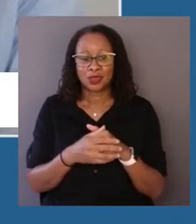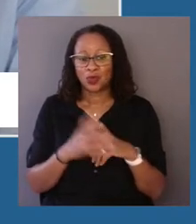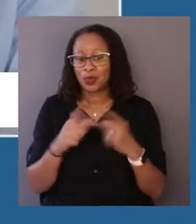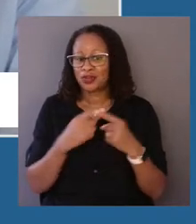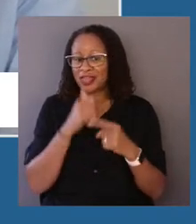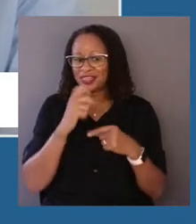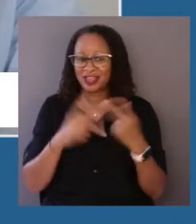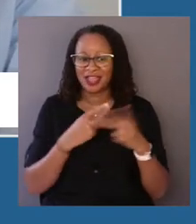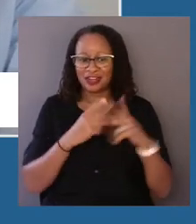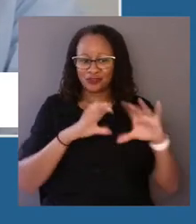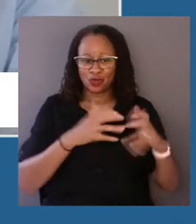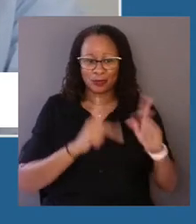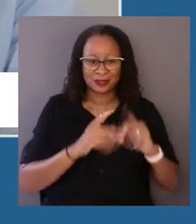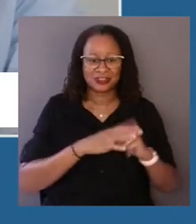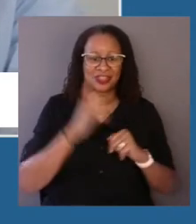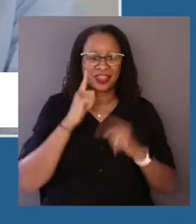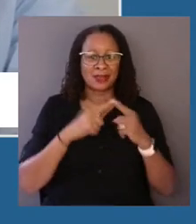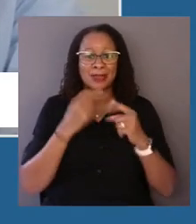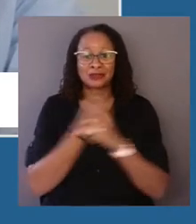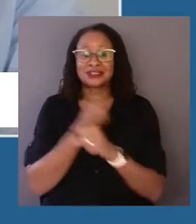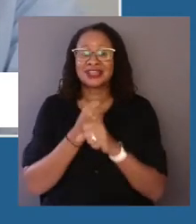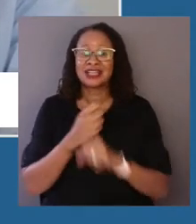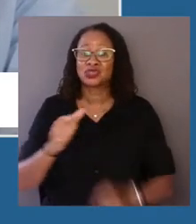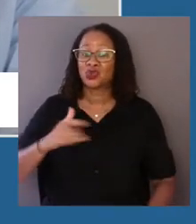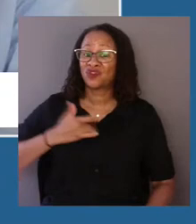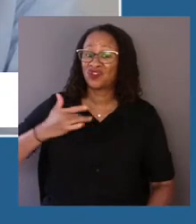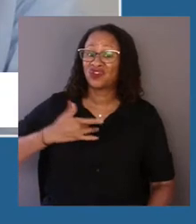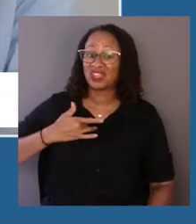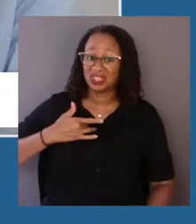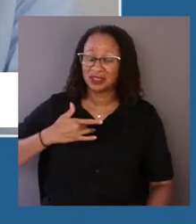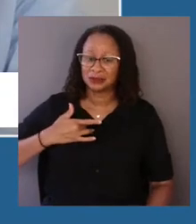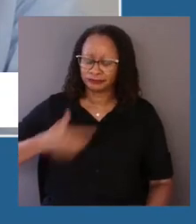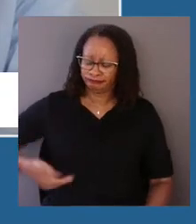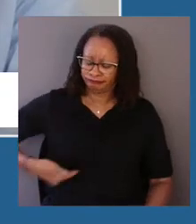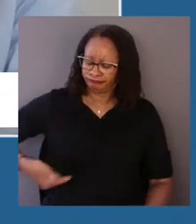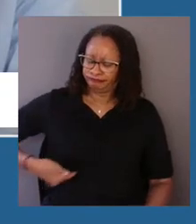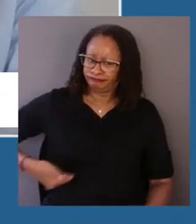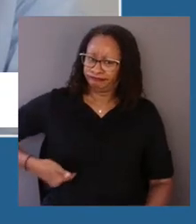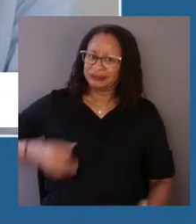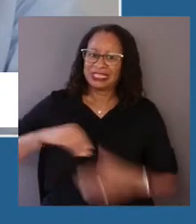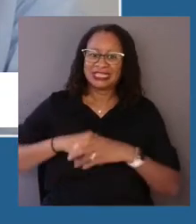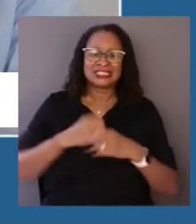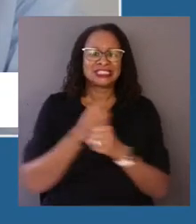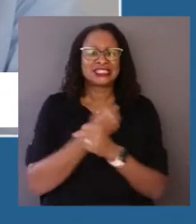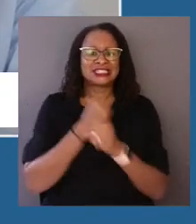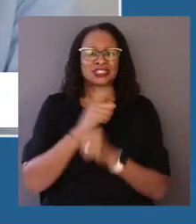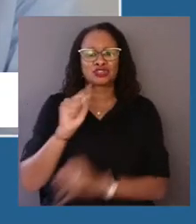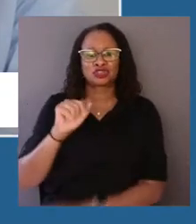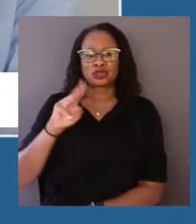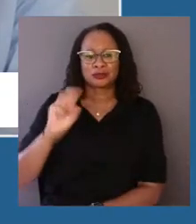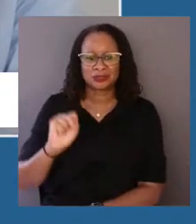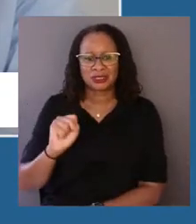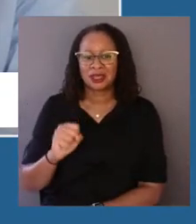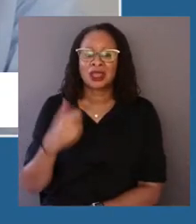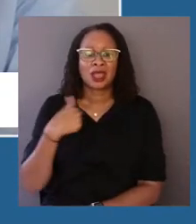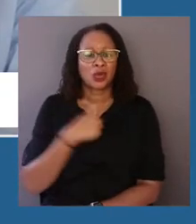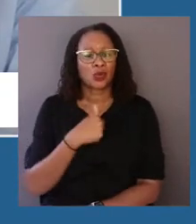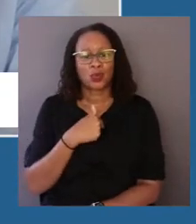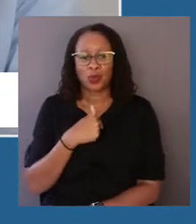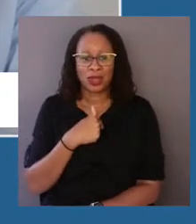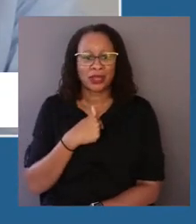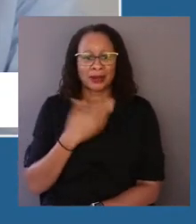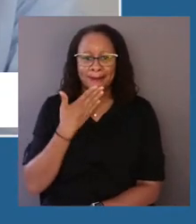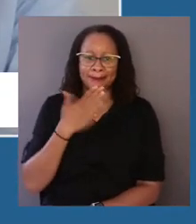think in statistical terms, to feel intuitively in statistical terms. We're pretty notoriously bad